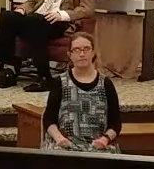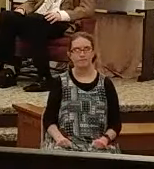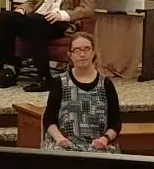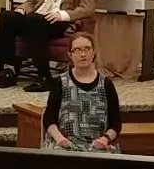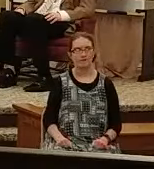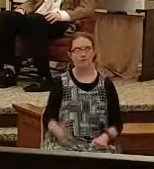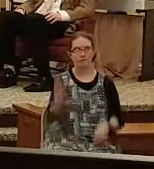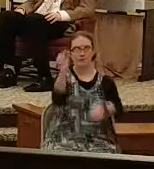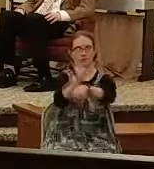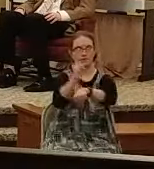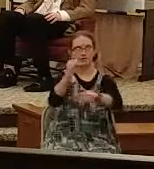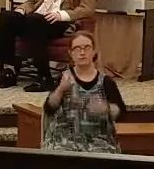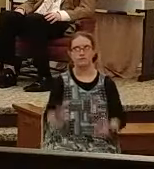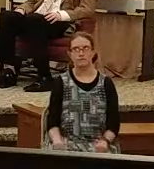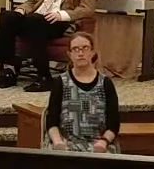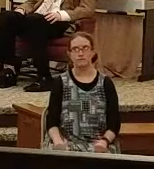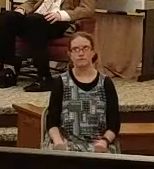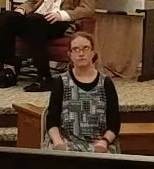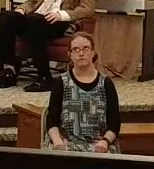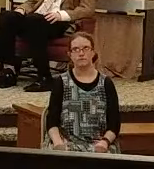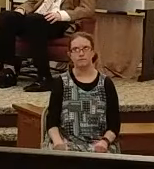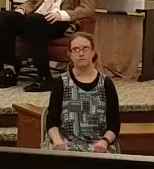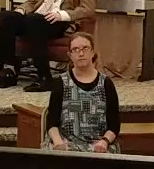and went to work.